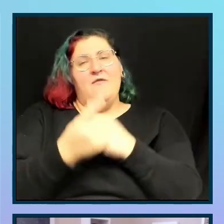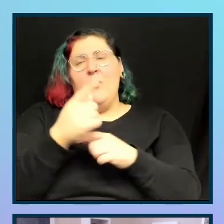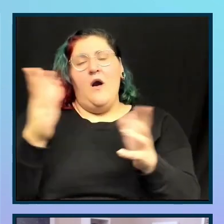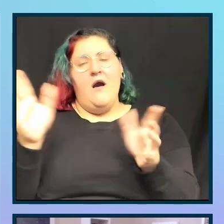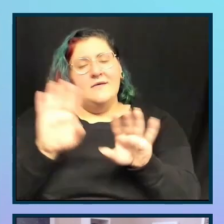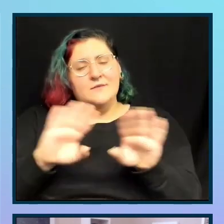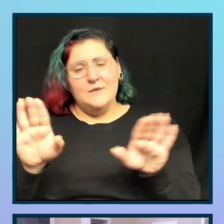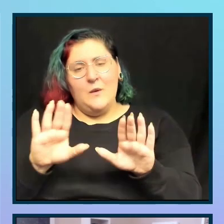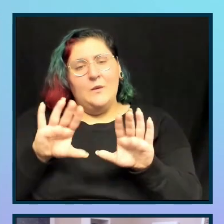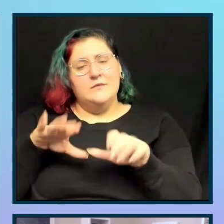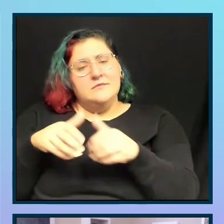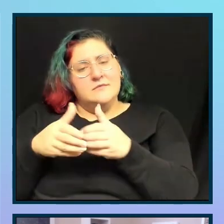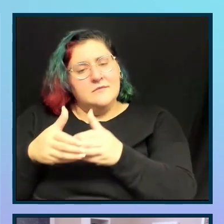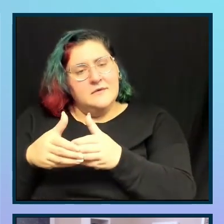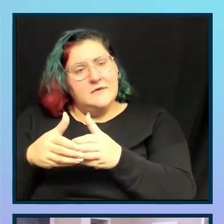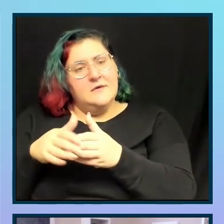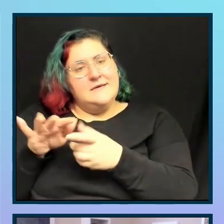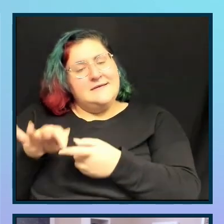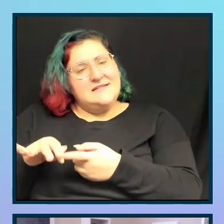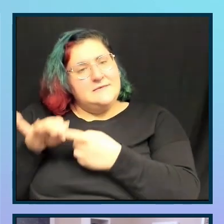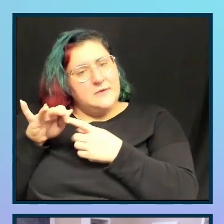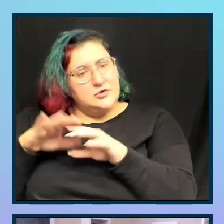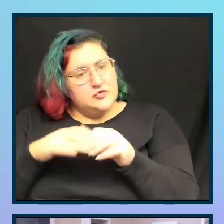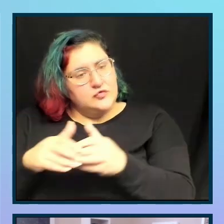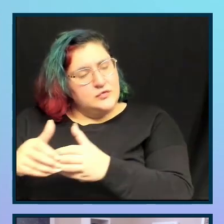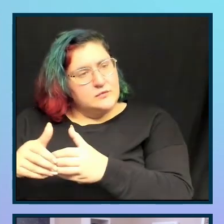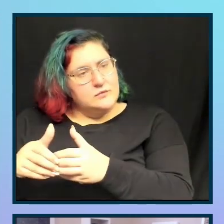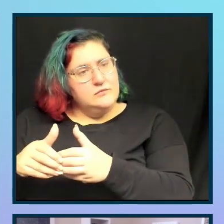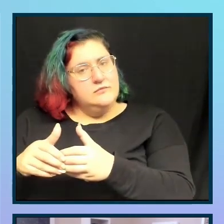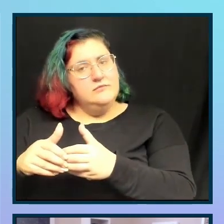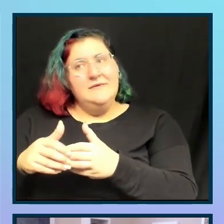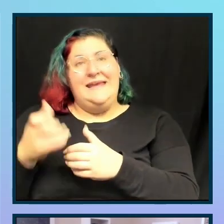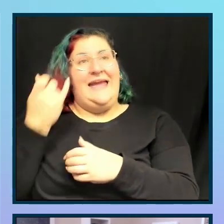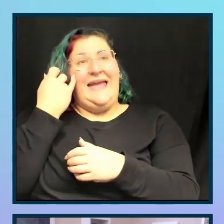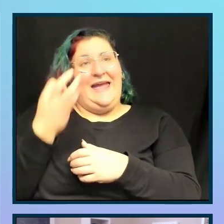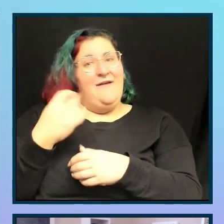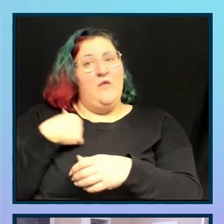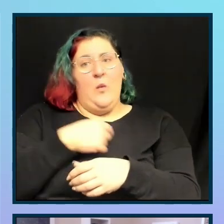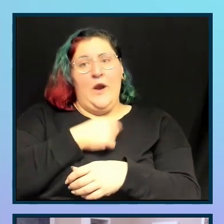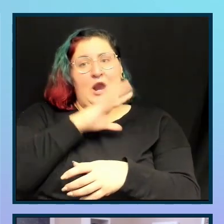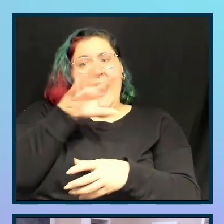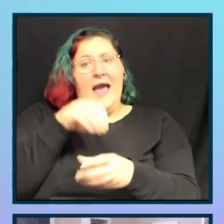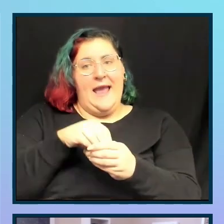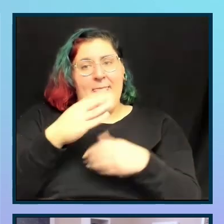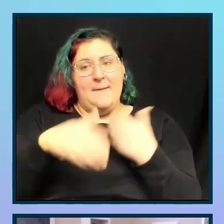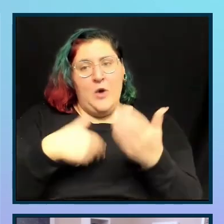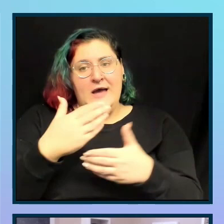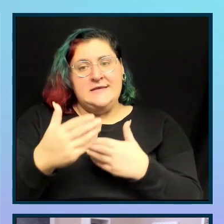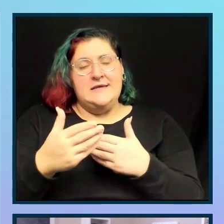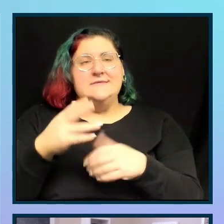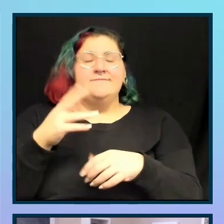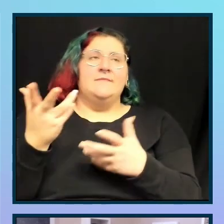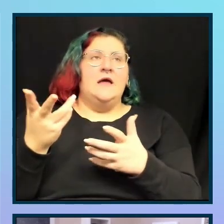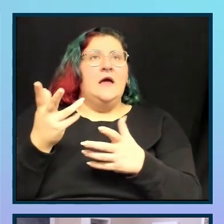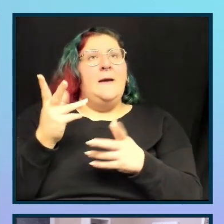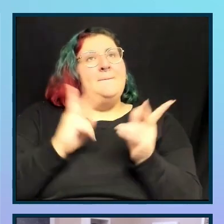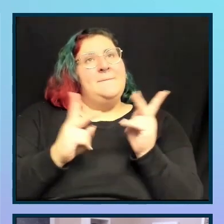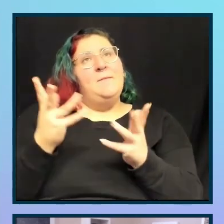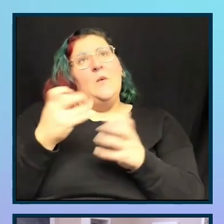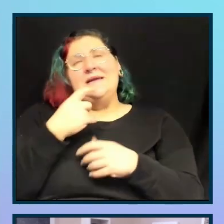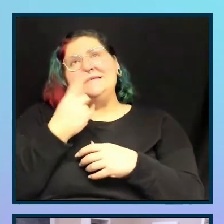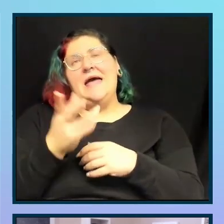collection, there is a temptation to say, well, let's take all of this data